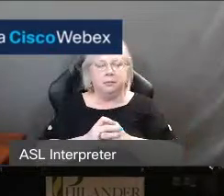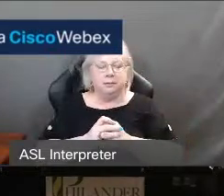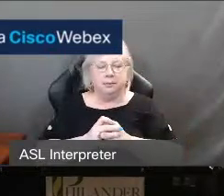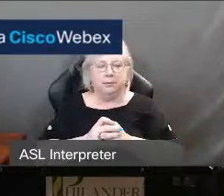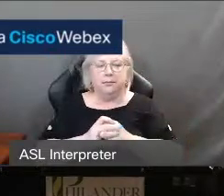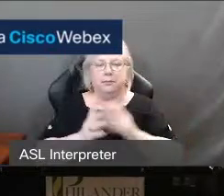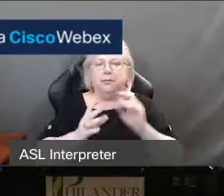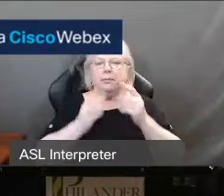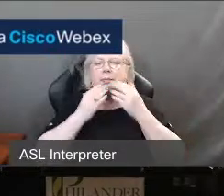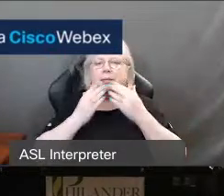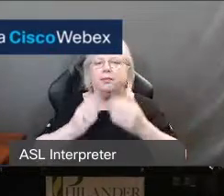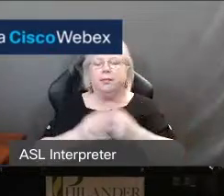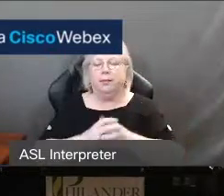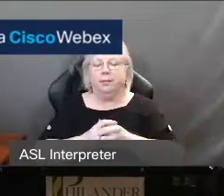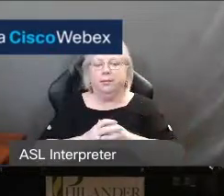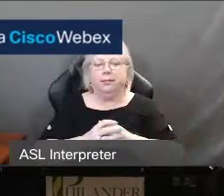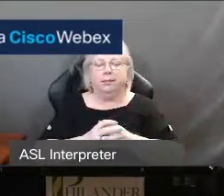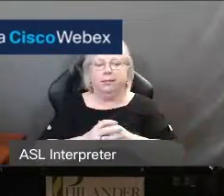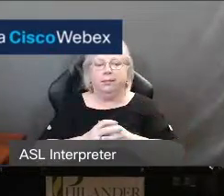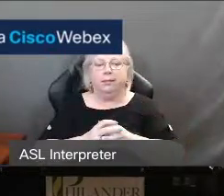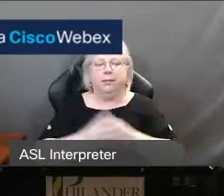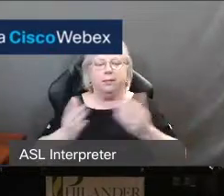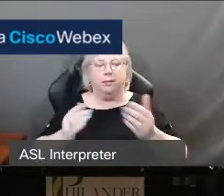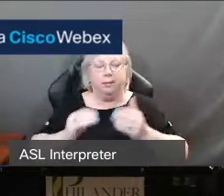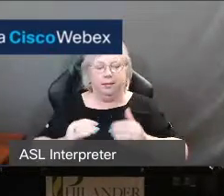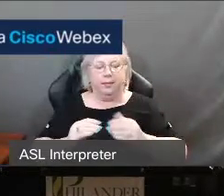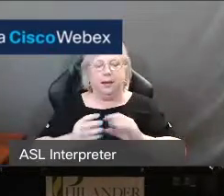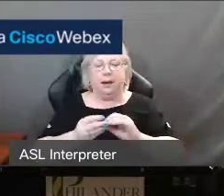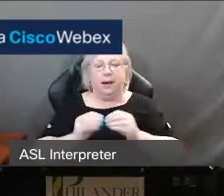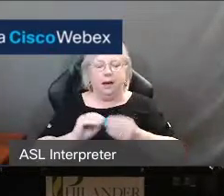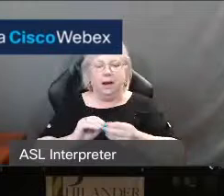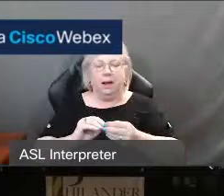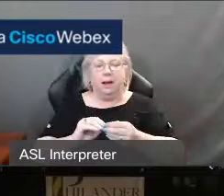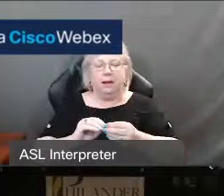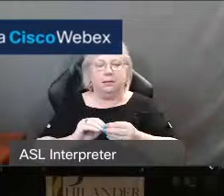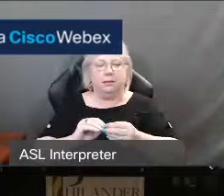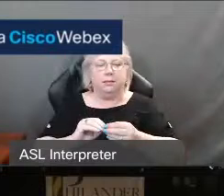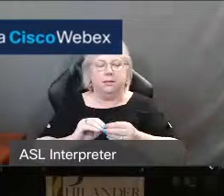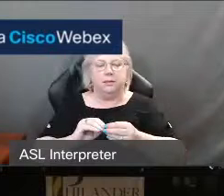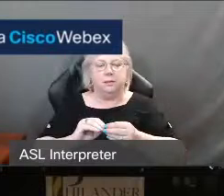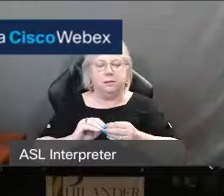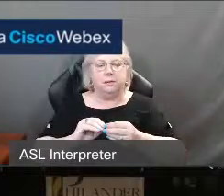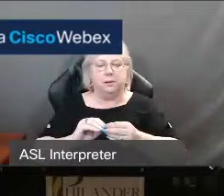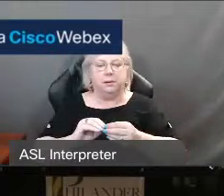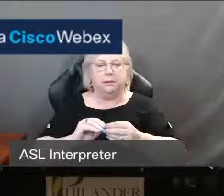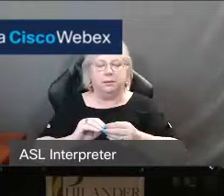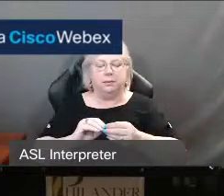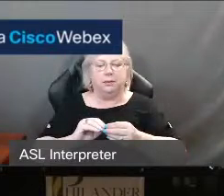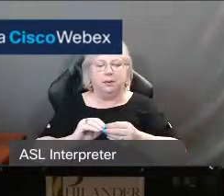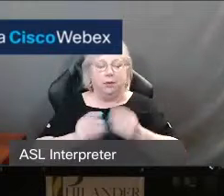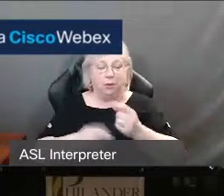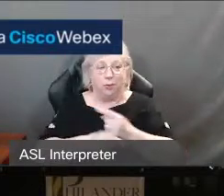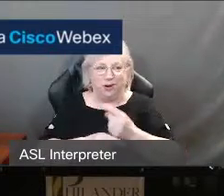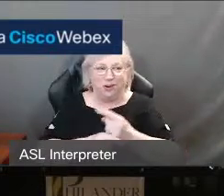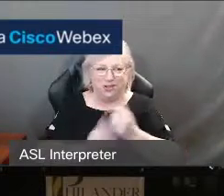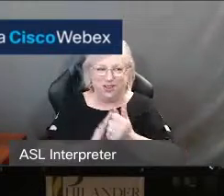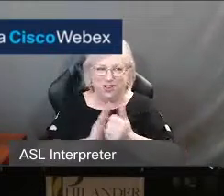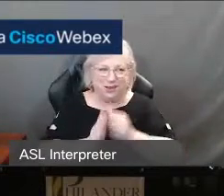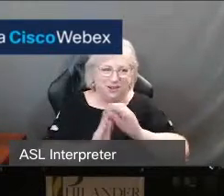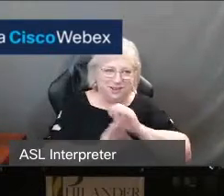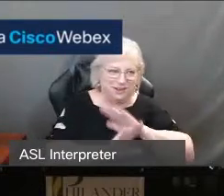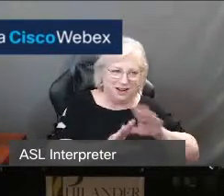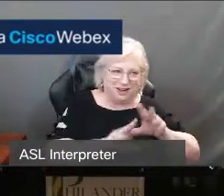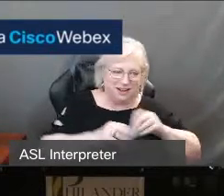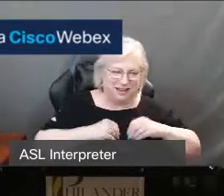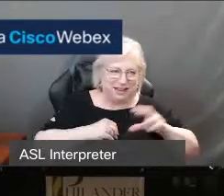Okay, thank you. Let's see, the next item we have on the consent, or not consent, regular agenda that we've now moved